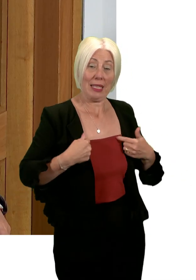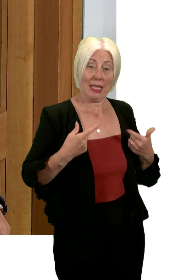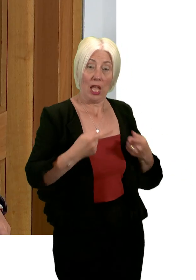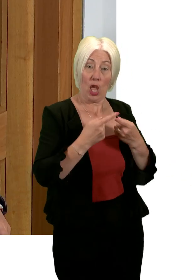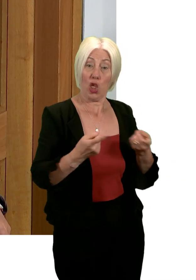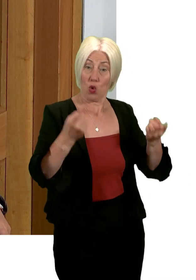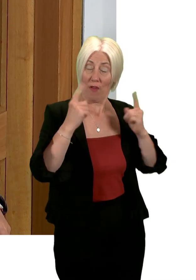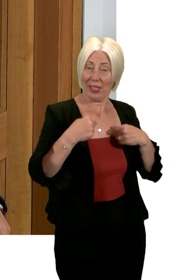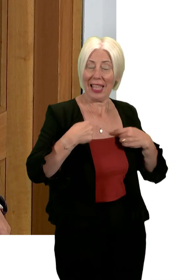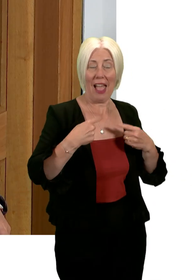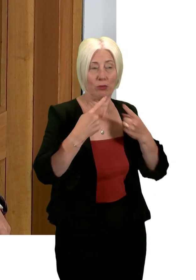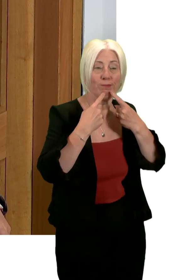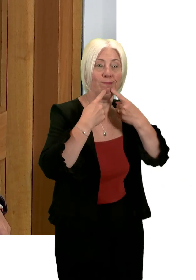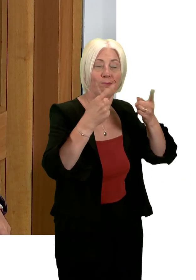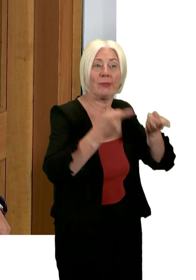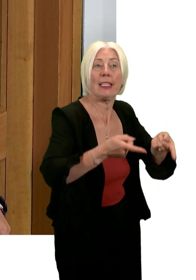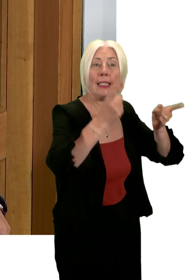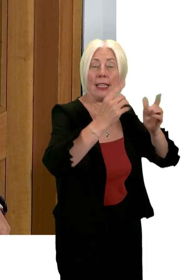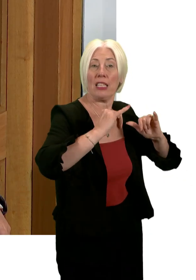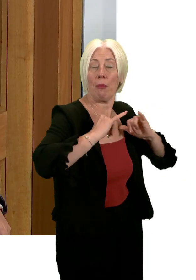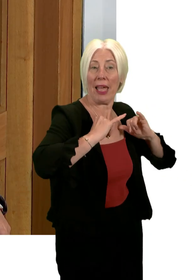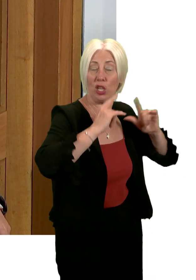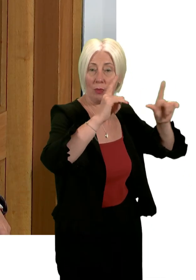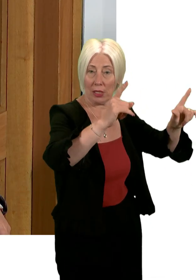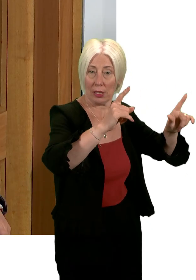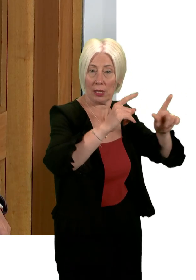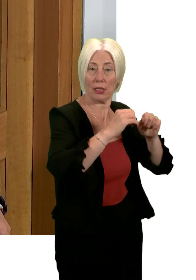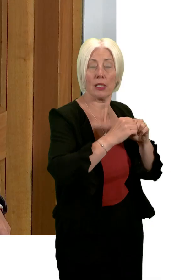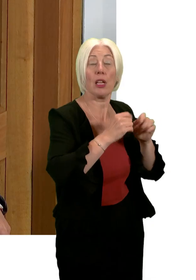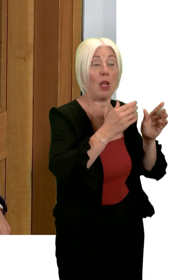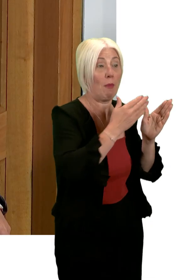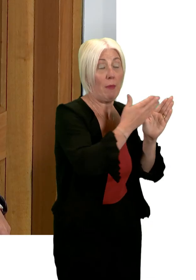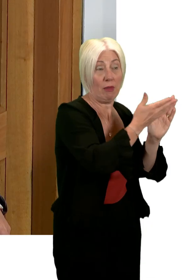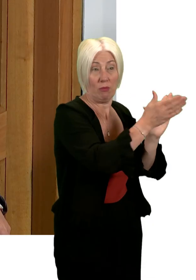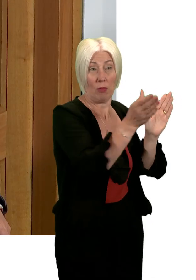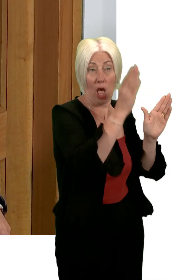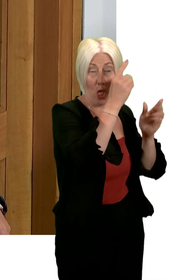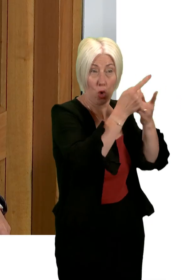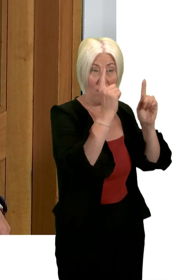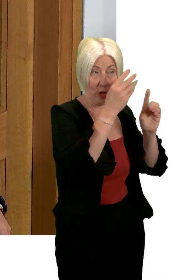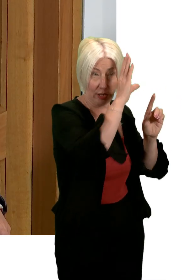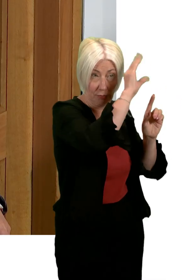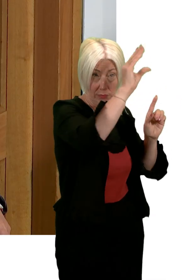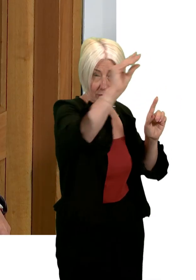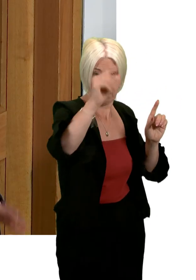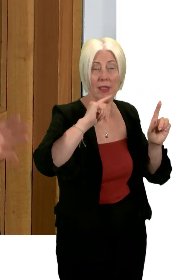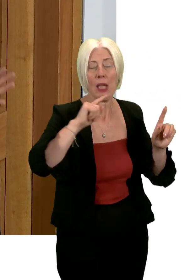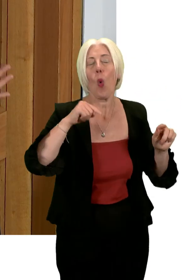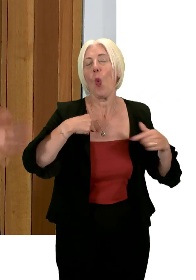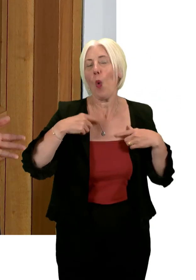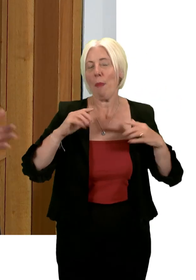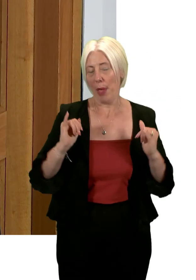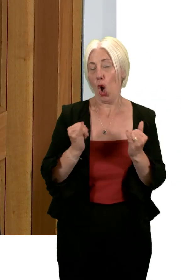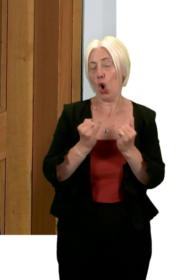senior management team, which is then shared across wider the university, my conflict of interest. Now that